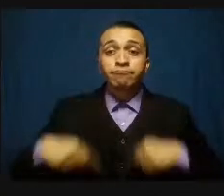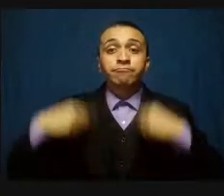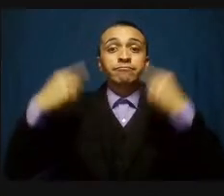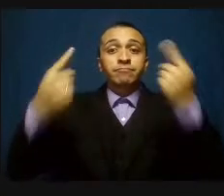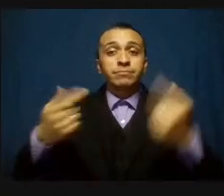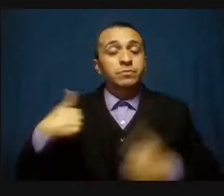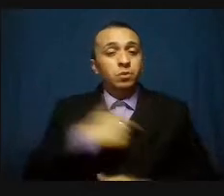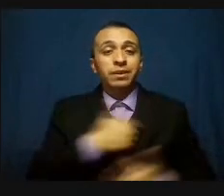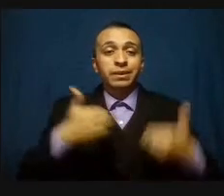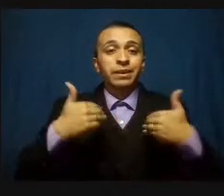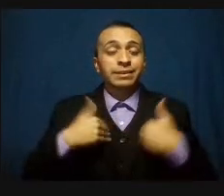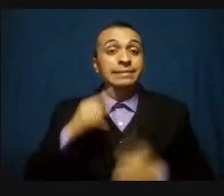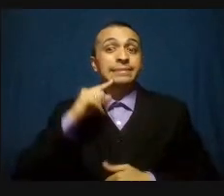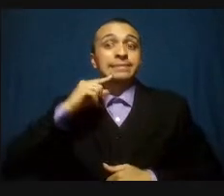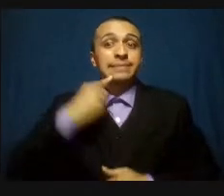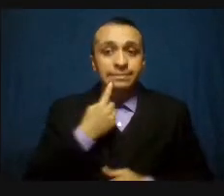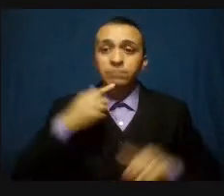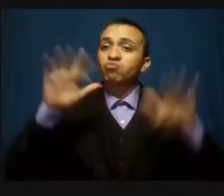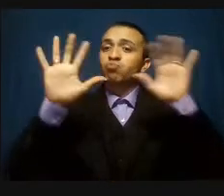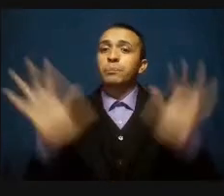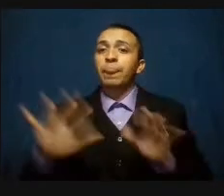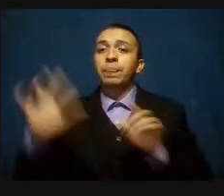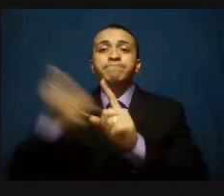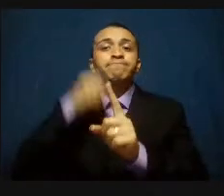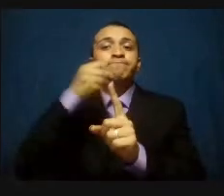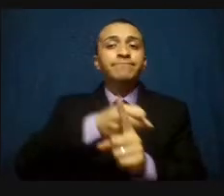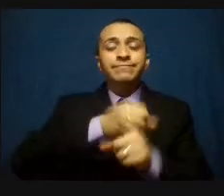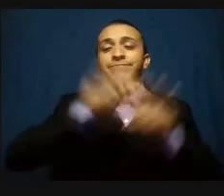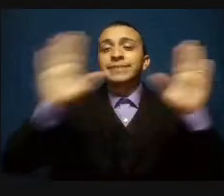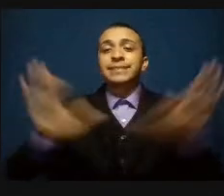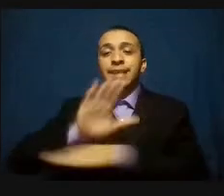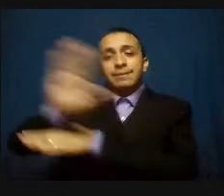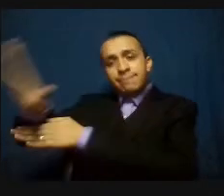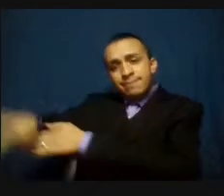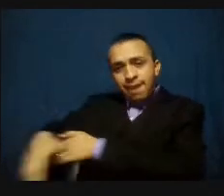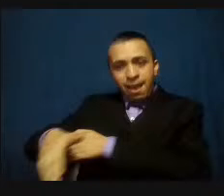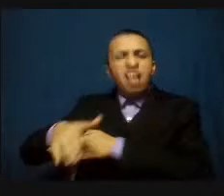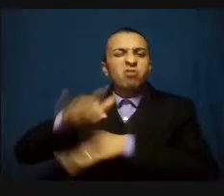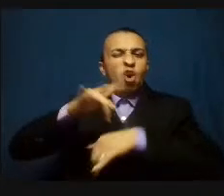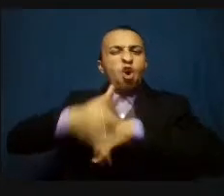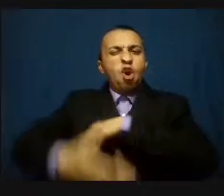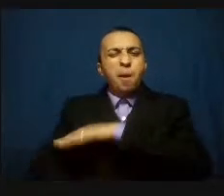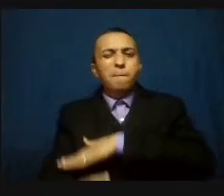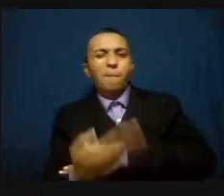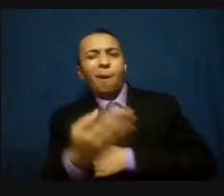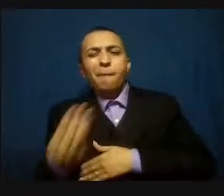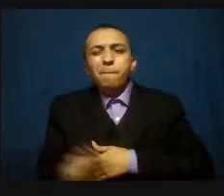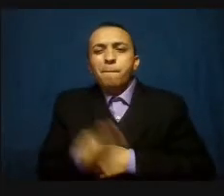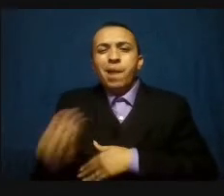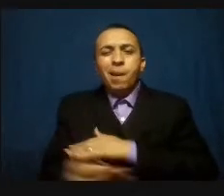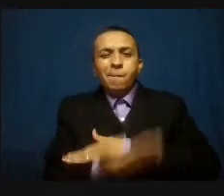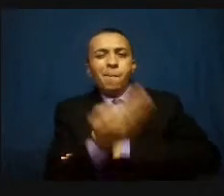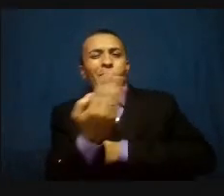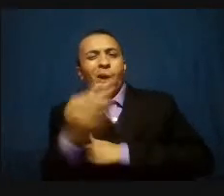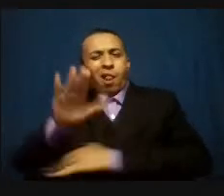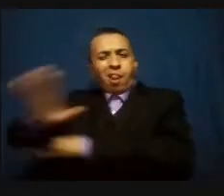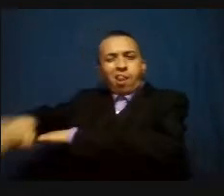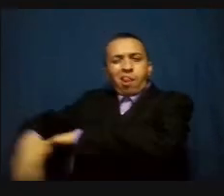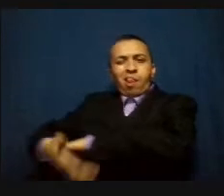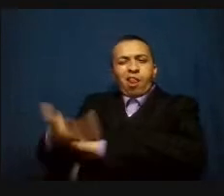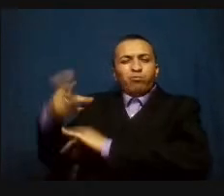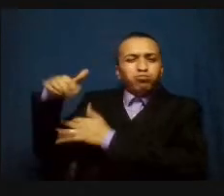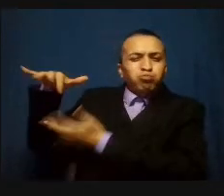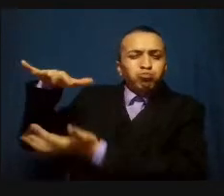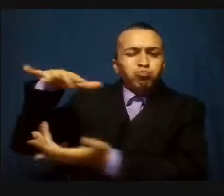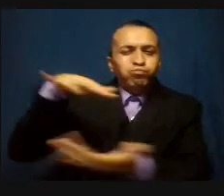weather event come across us on Sunday night through early Monday morning. We had a dry front move across the area. We also call it a backdoor